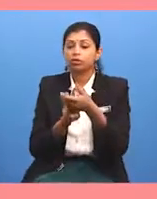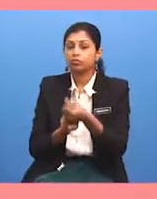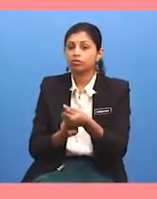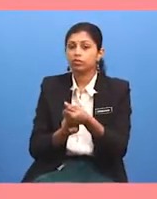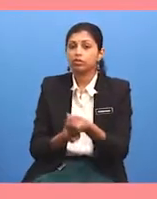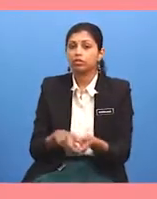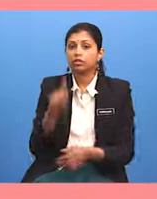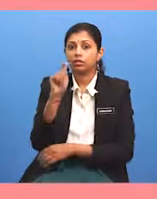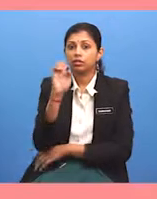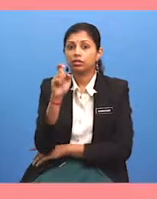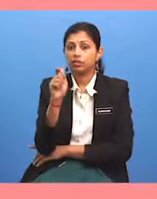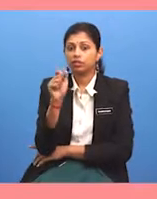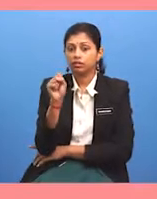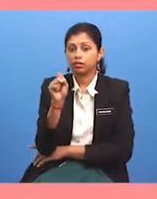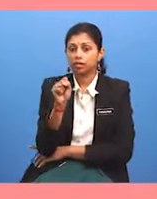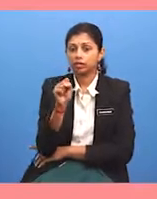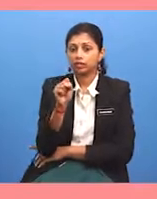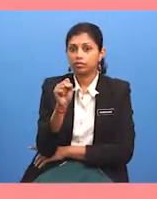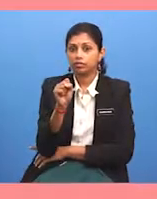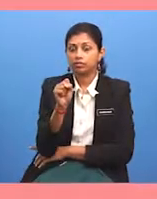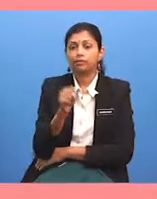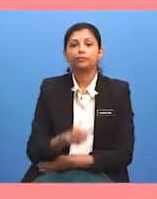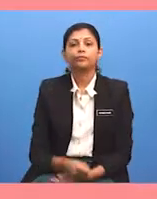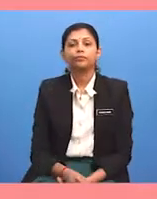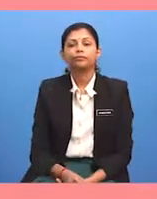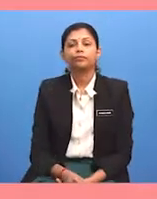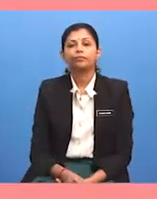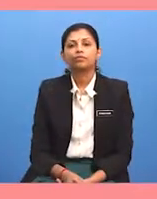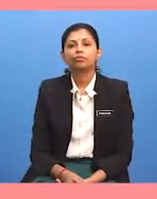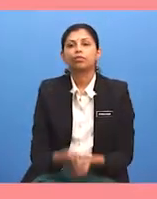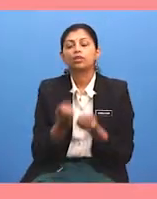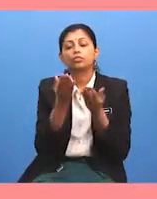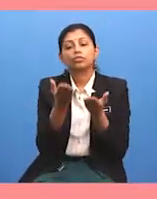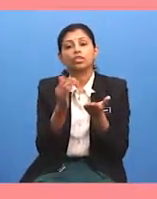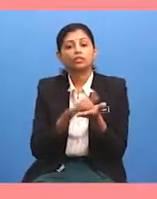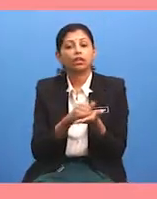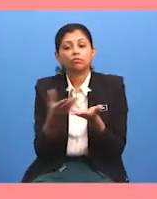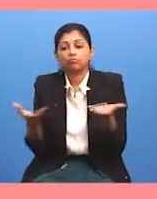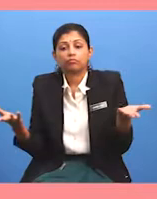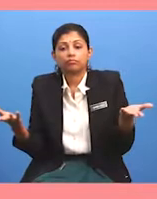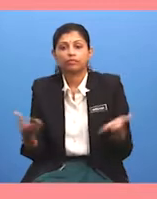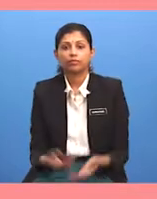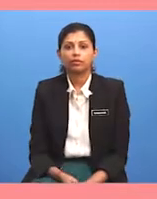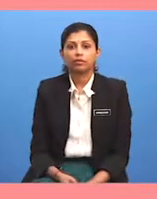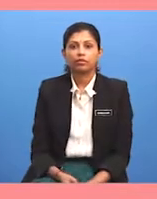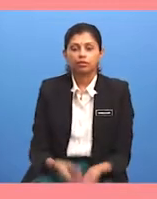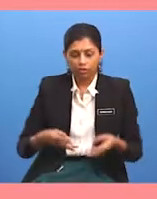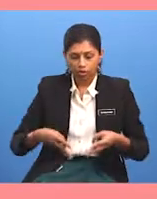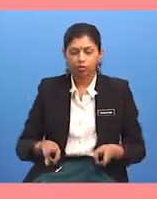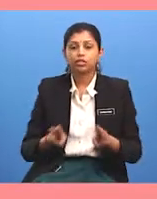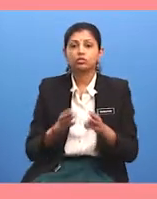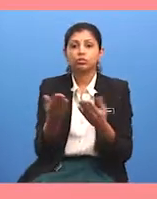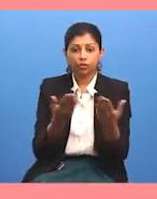that dot dot dot requires dot dot dot. Ways to compare